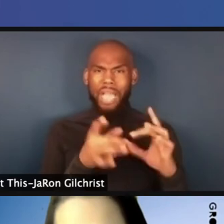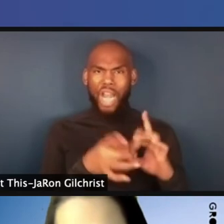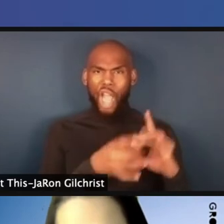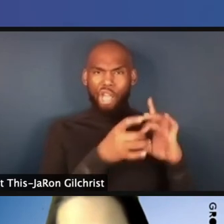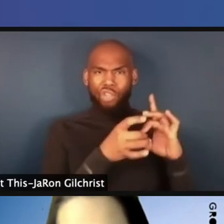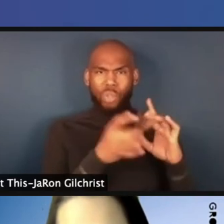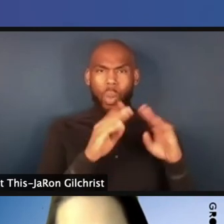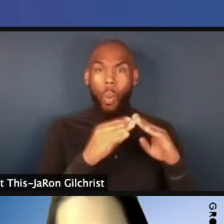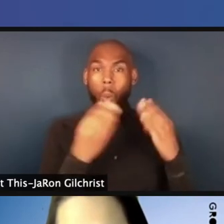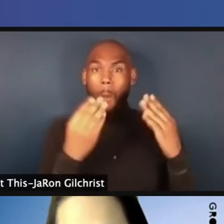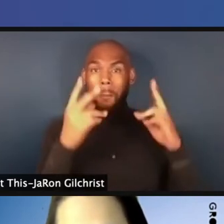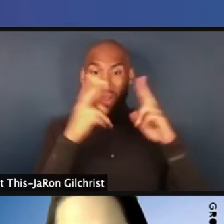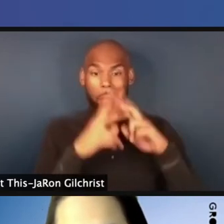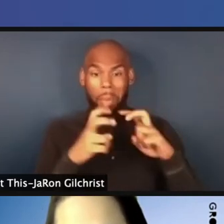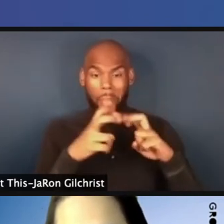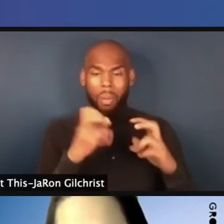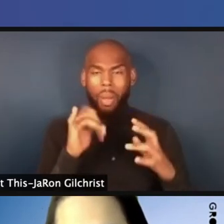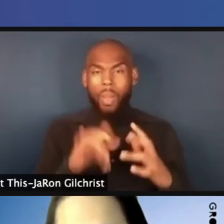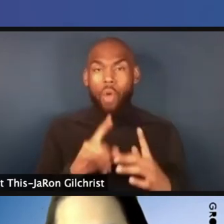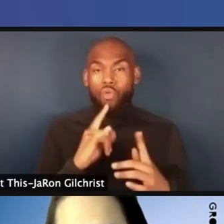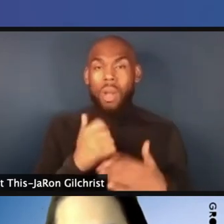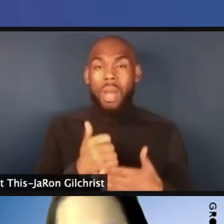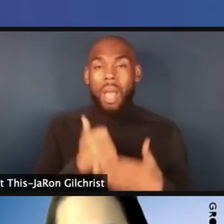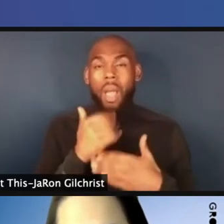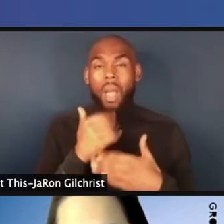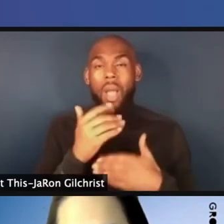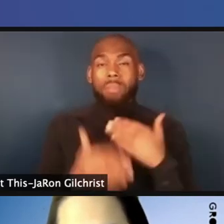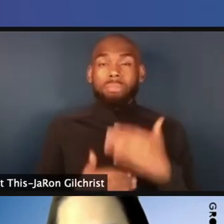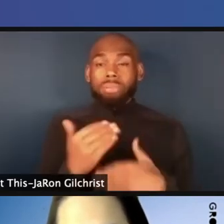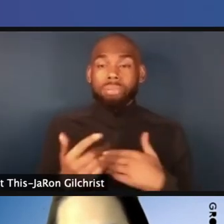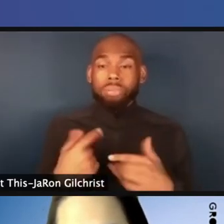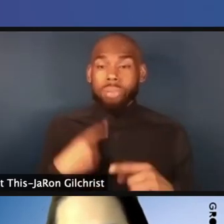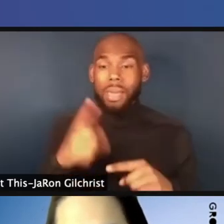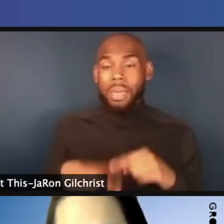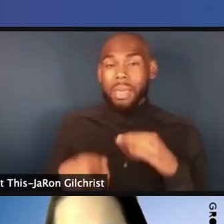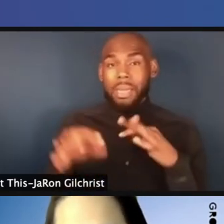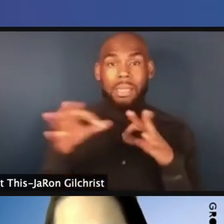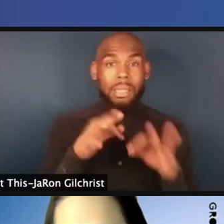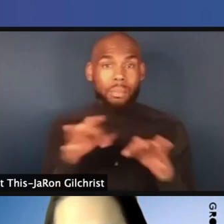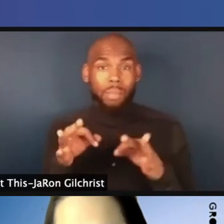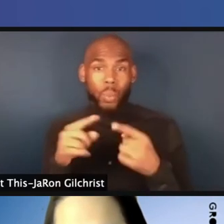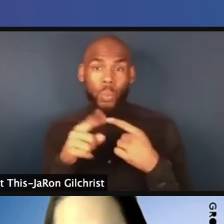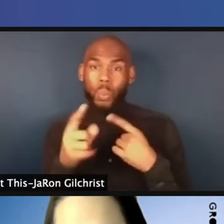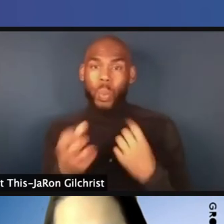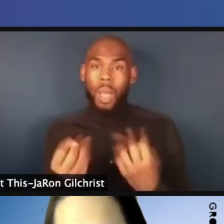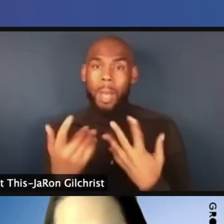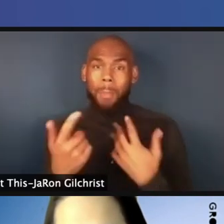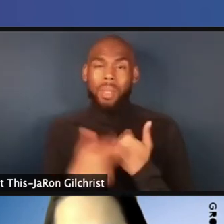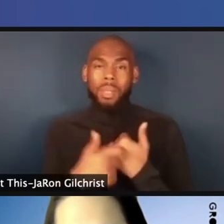such a moving the ball forward. Because I can't tell you how many times we're, it's like, well, what